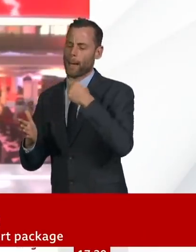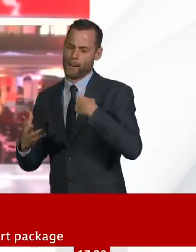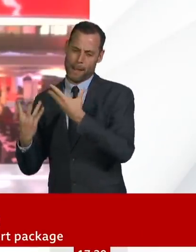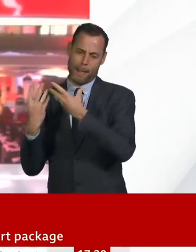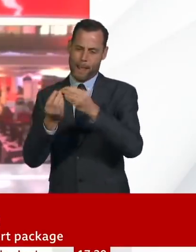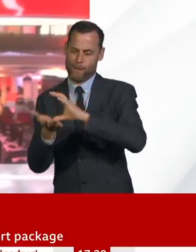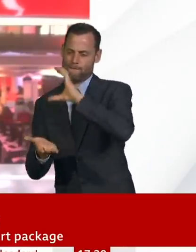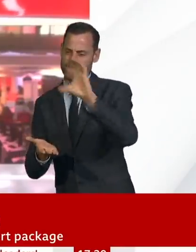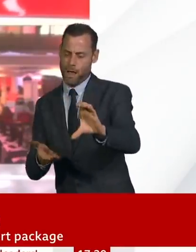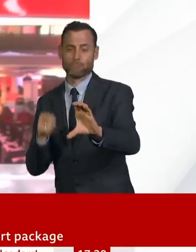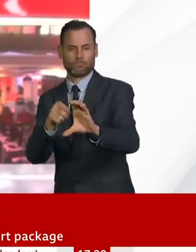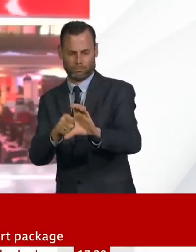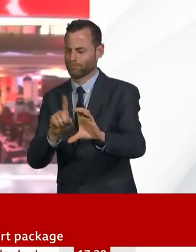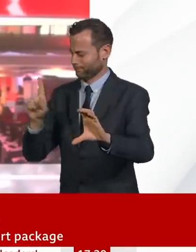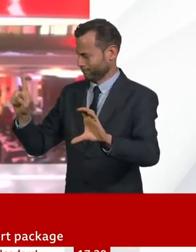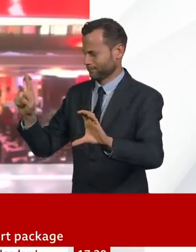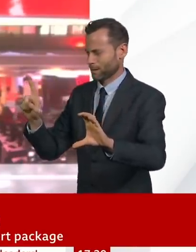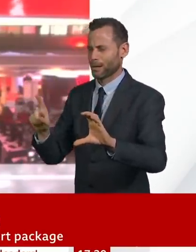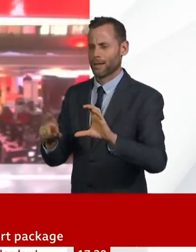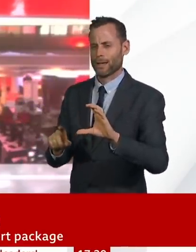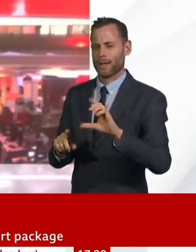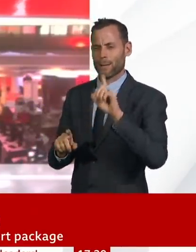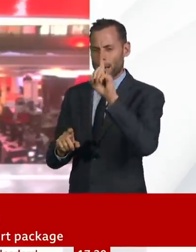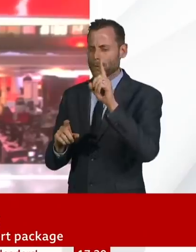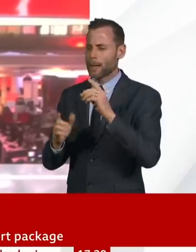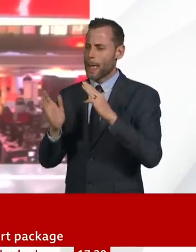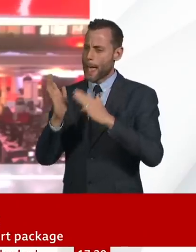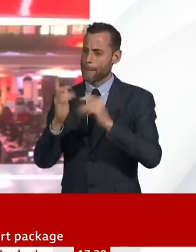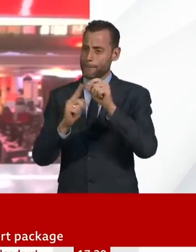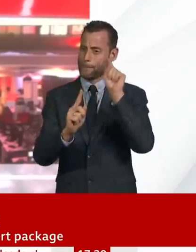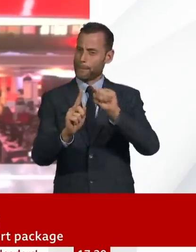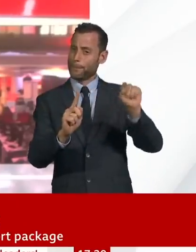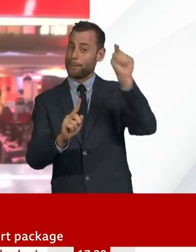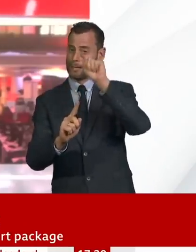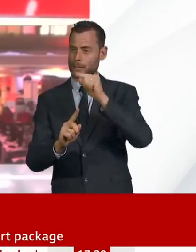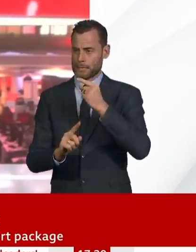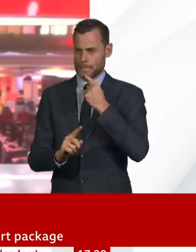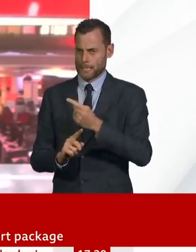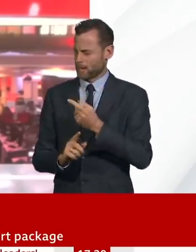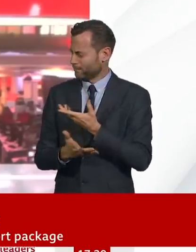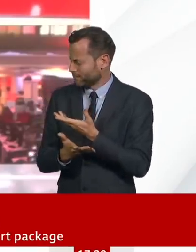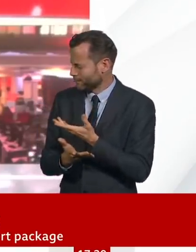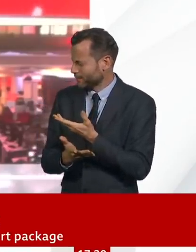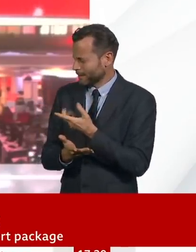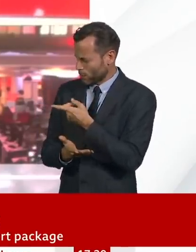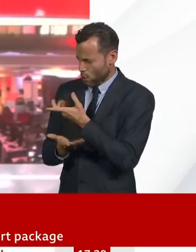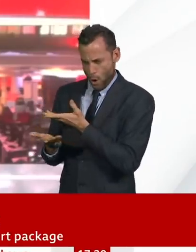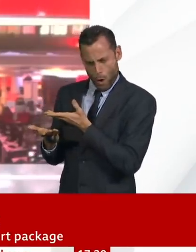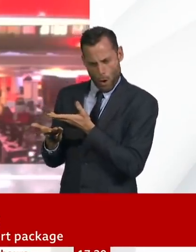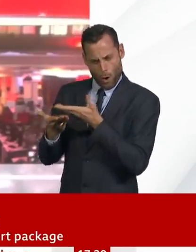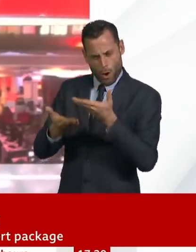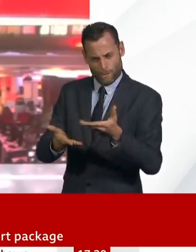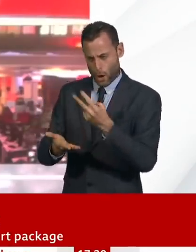area. Can you now clear up, because many of your own MPs in the area do not know, what are you offering to the area